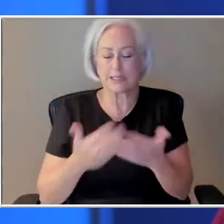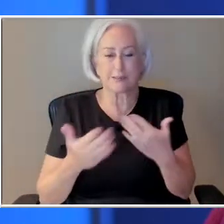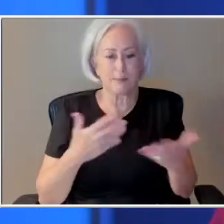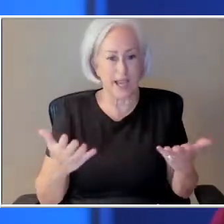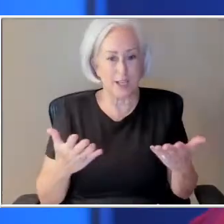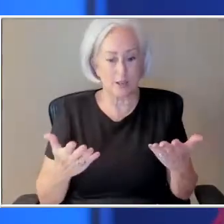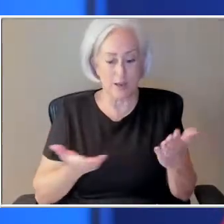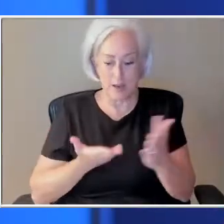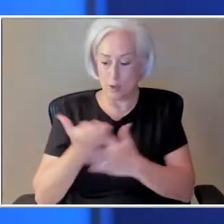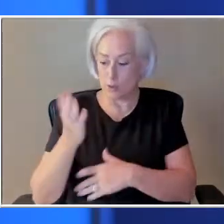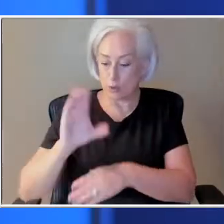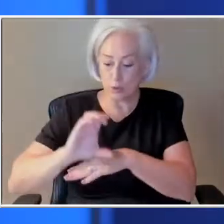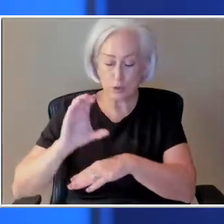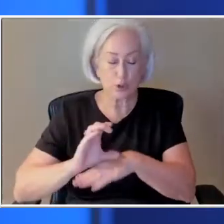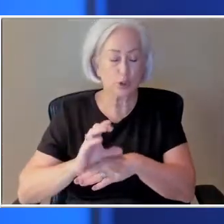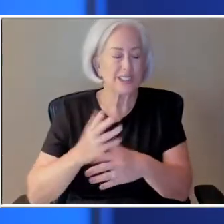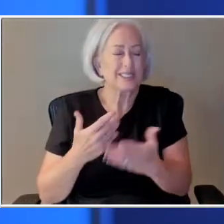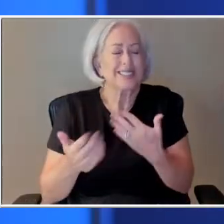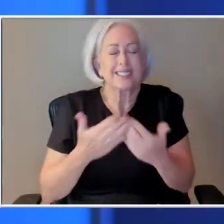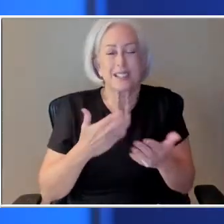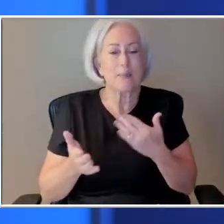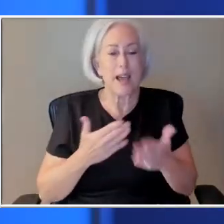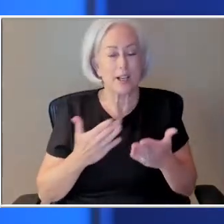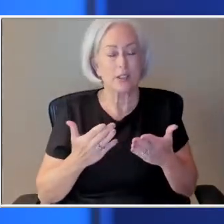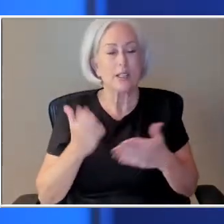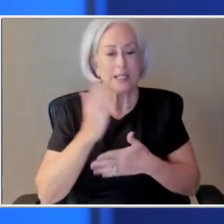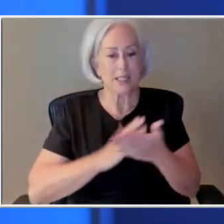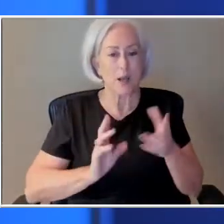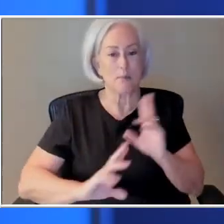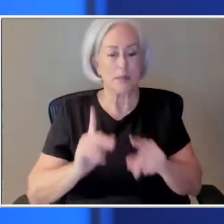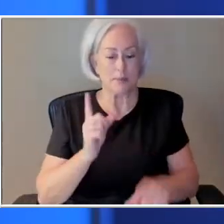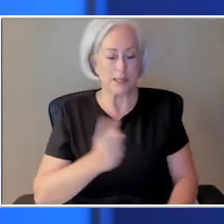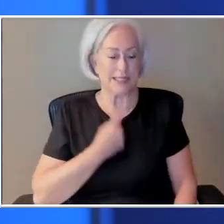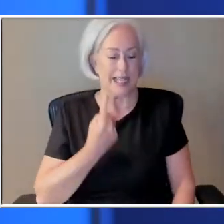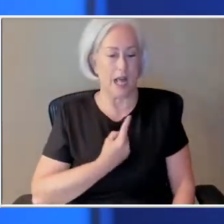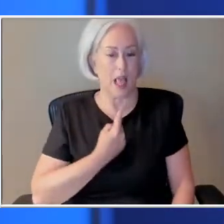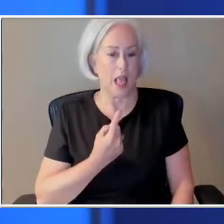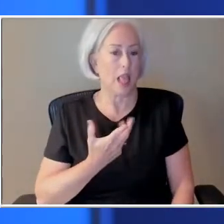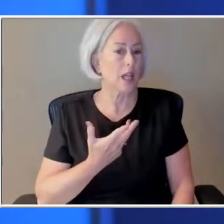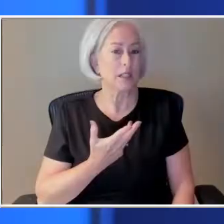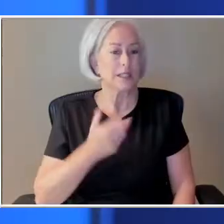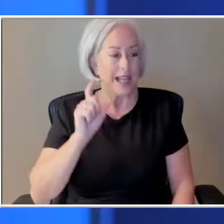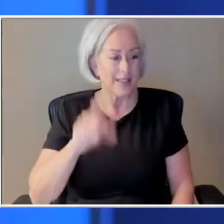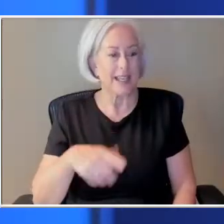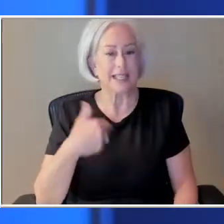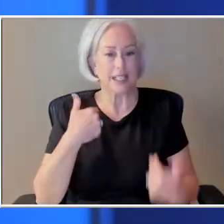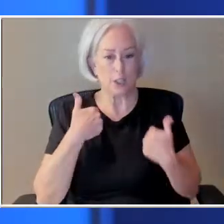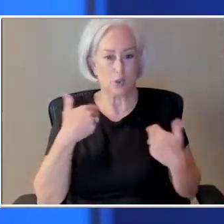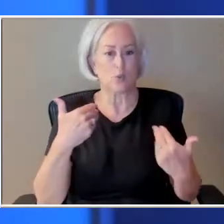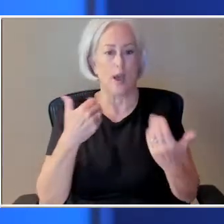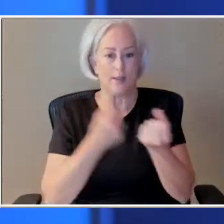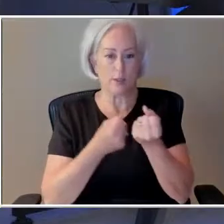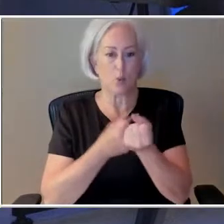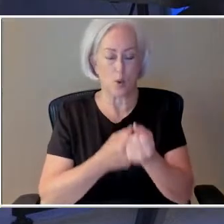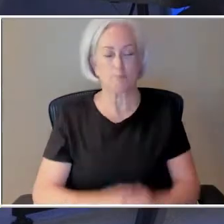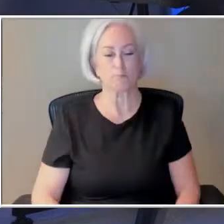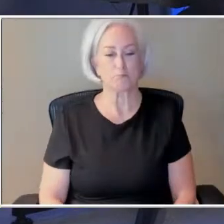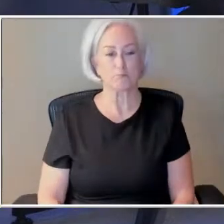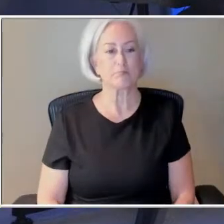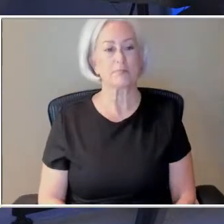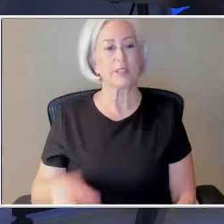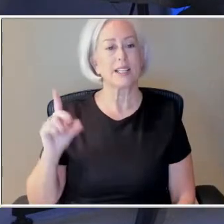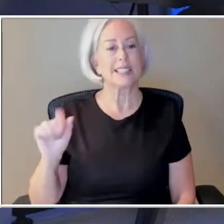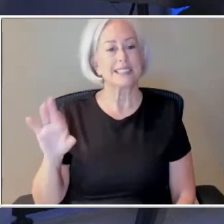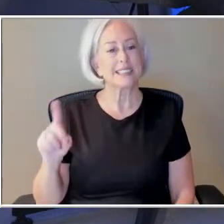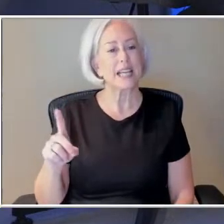church or wherever, because there are some people that are single and they need to have, a support system. David, what about you? What